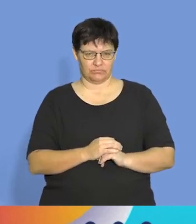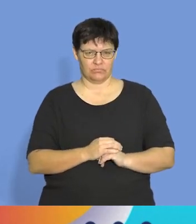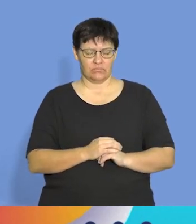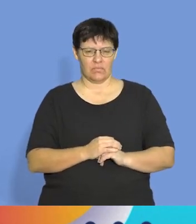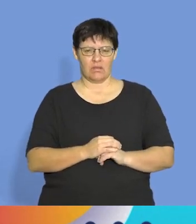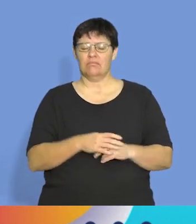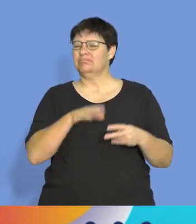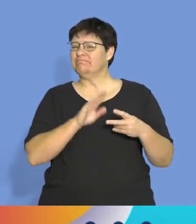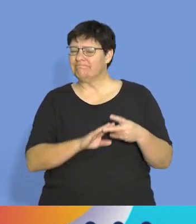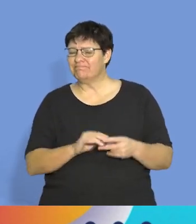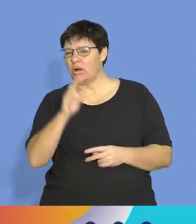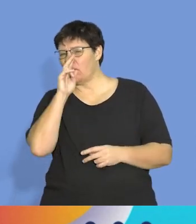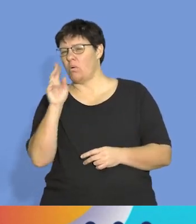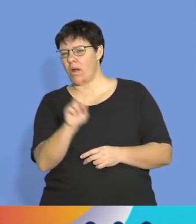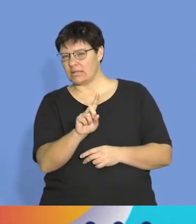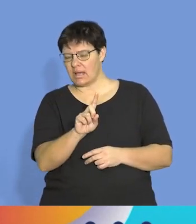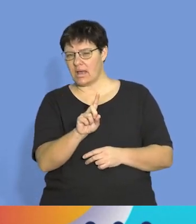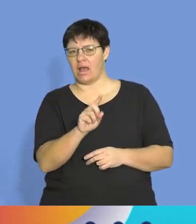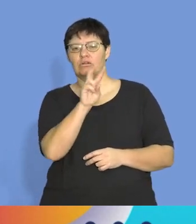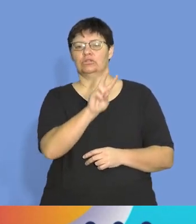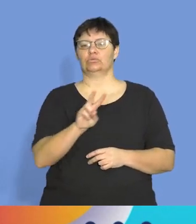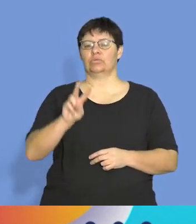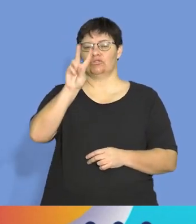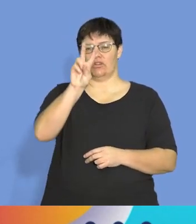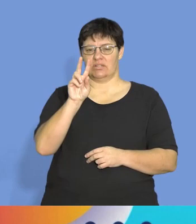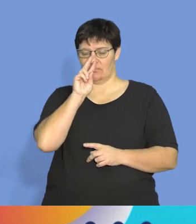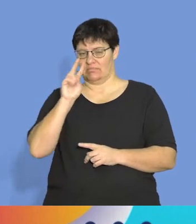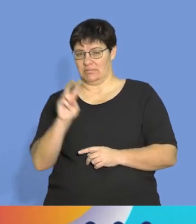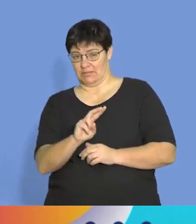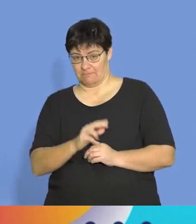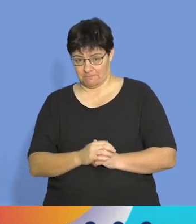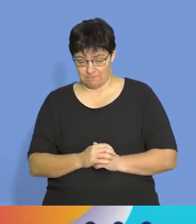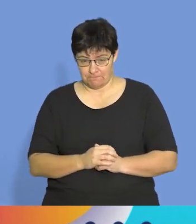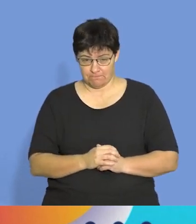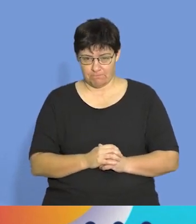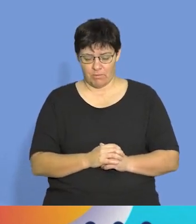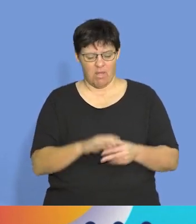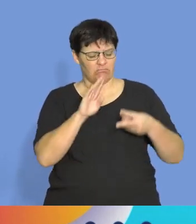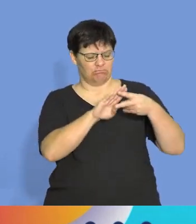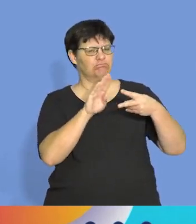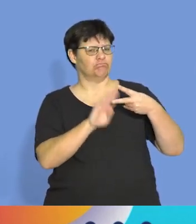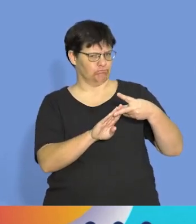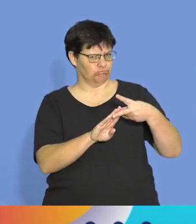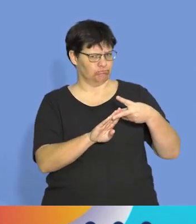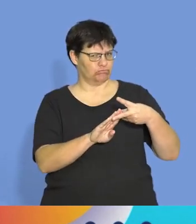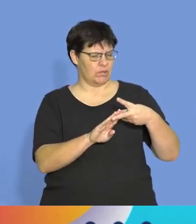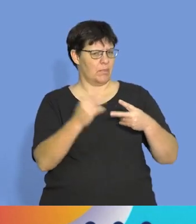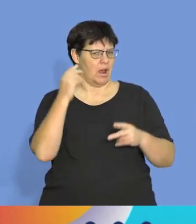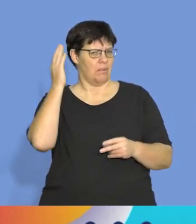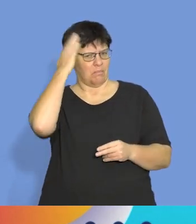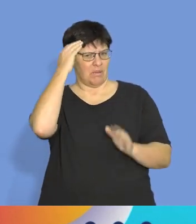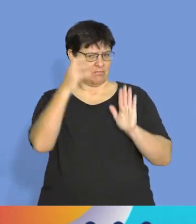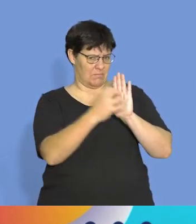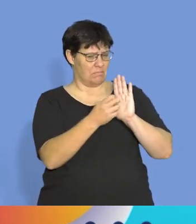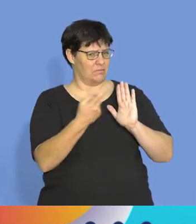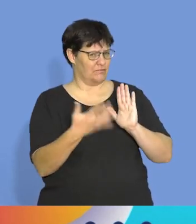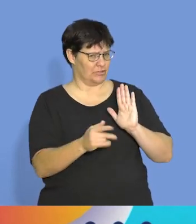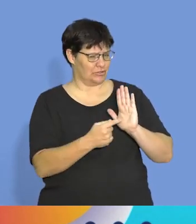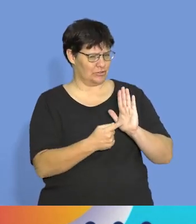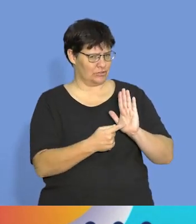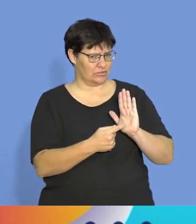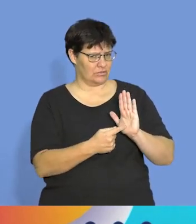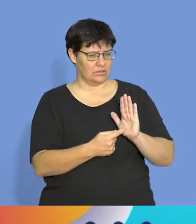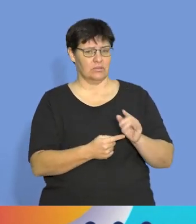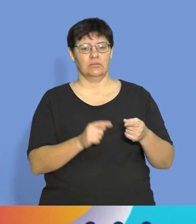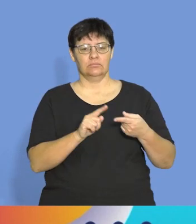at them from a quadratic perspective. Remember, I said there's two types according to our mind map that we had. We've looked